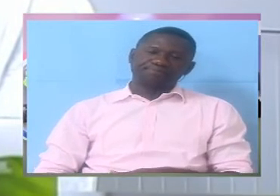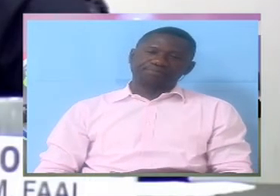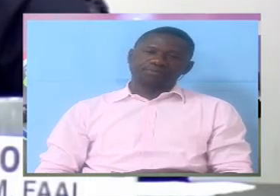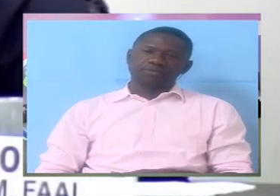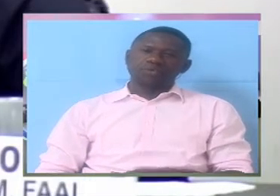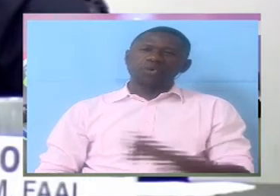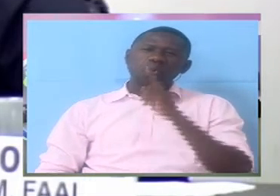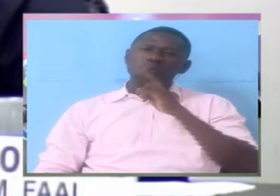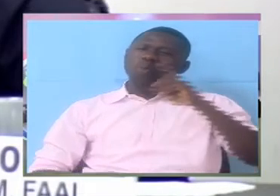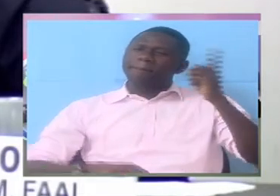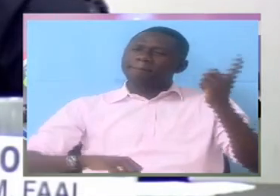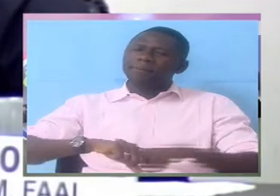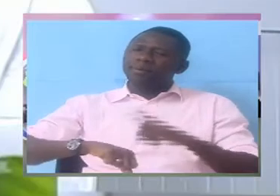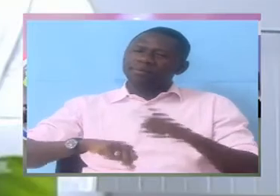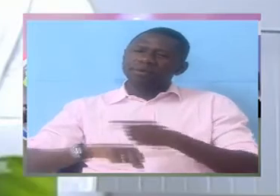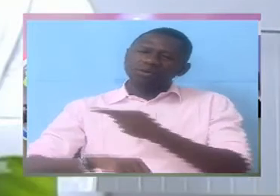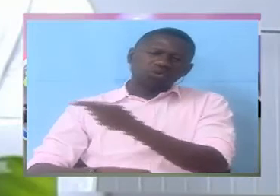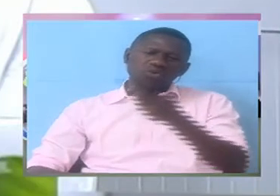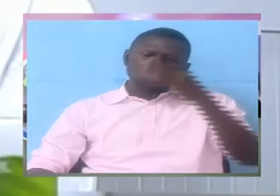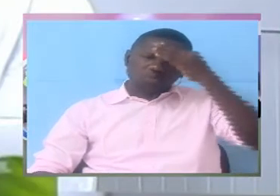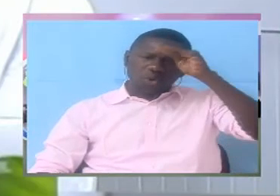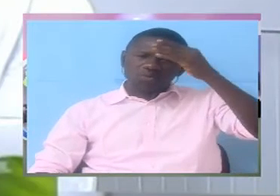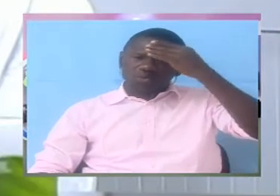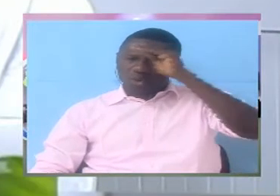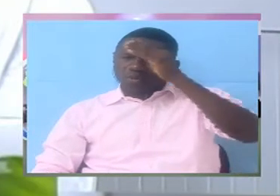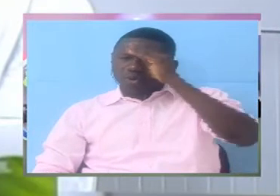Who beat them?